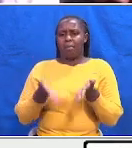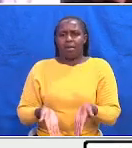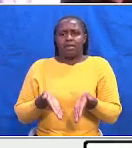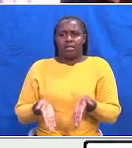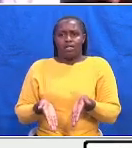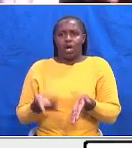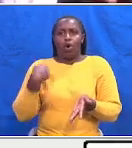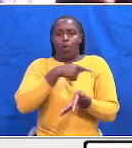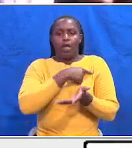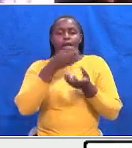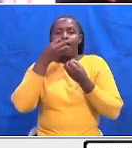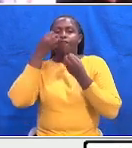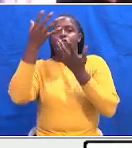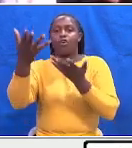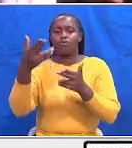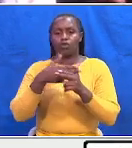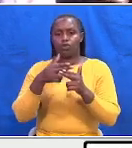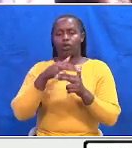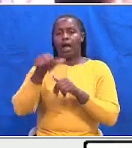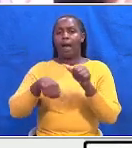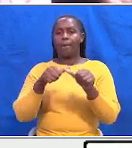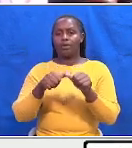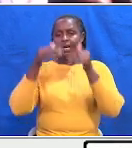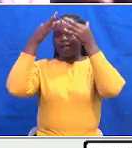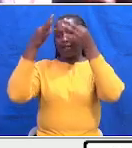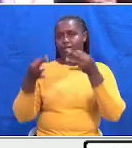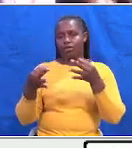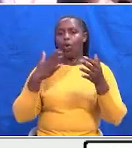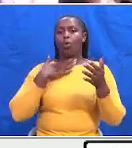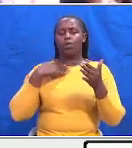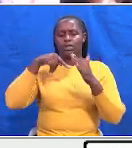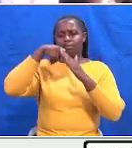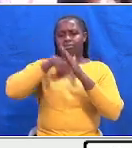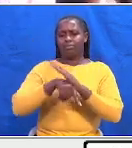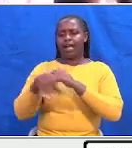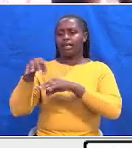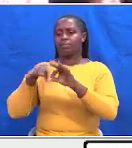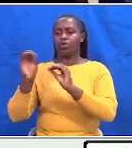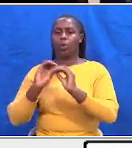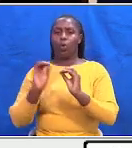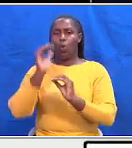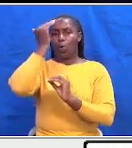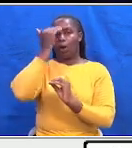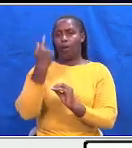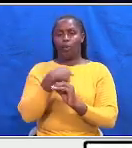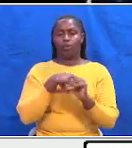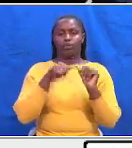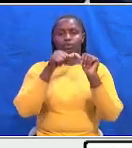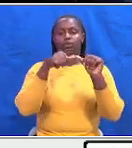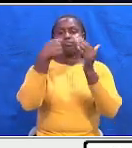you very soon about the steps we are taking. I don't want to go into the details because we are still working on them.